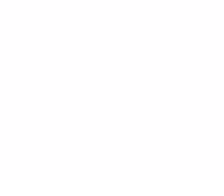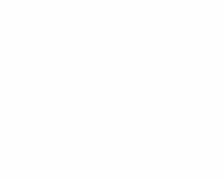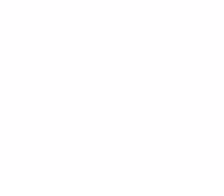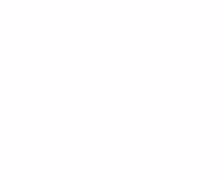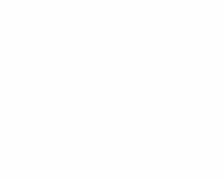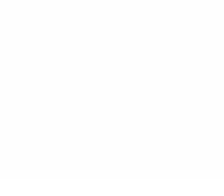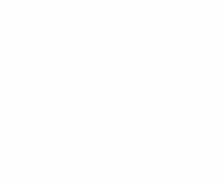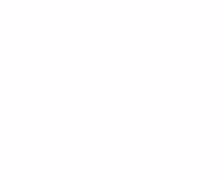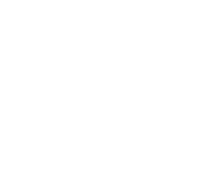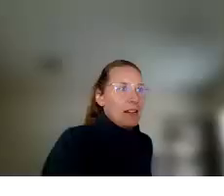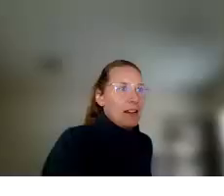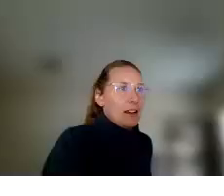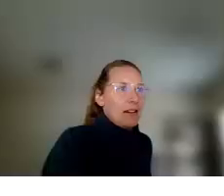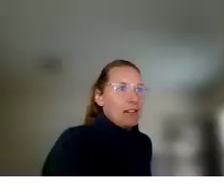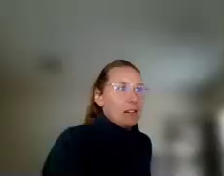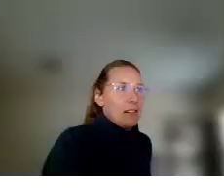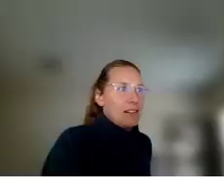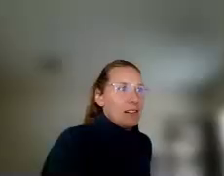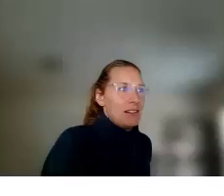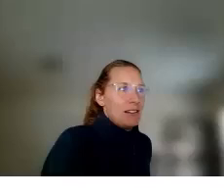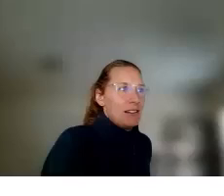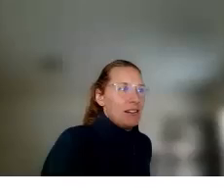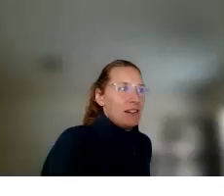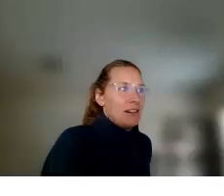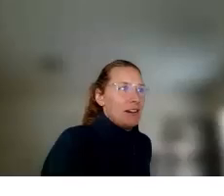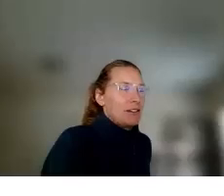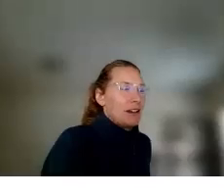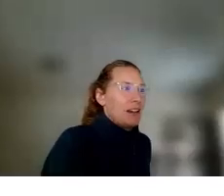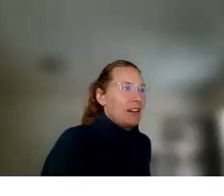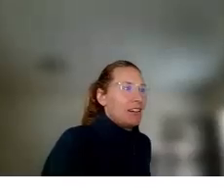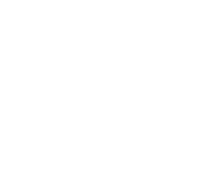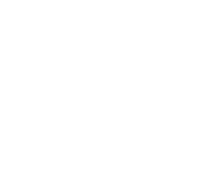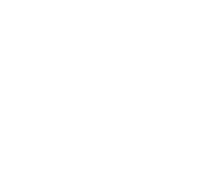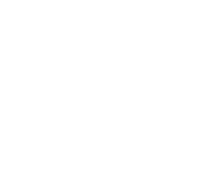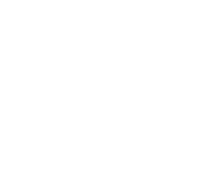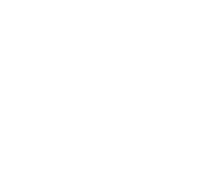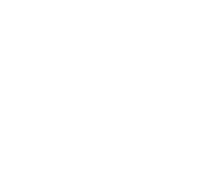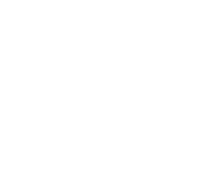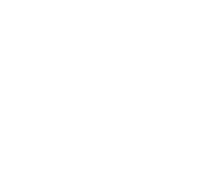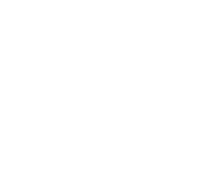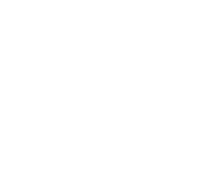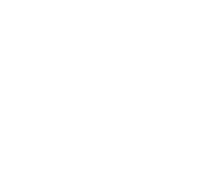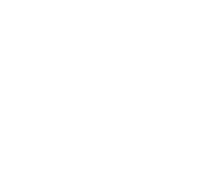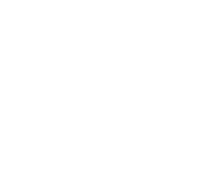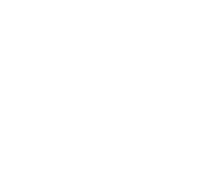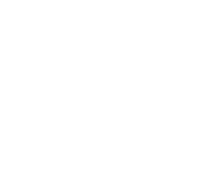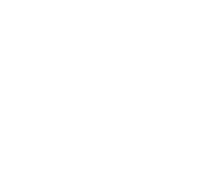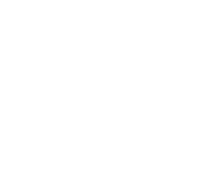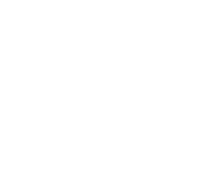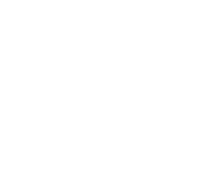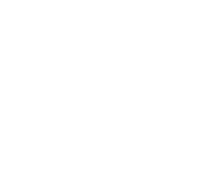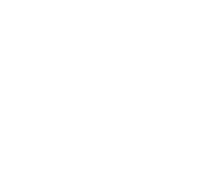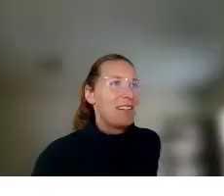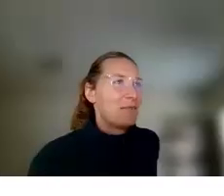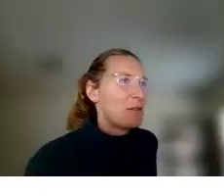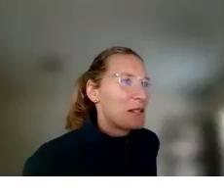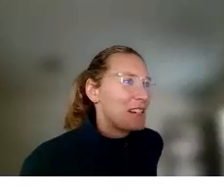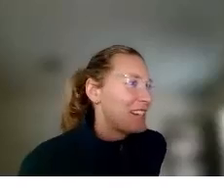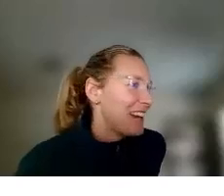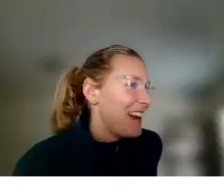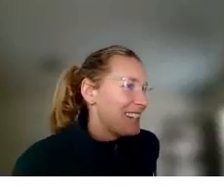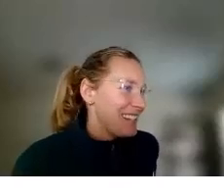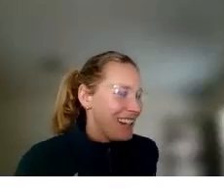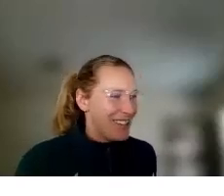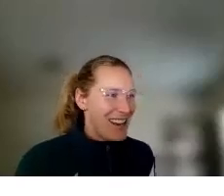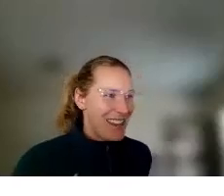Can't hear you. Oh, what about now? Now, yep, we got you. We got you. Thank you. Sorry about that. No problem. I'm just glad I made it